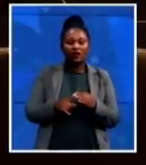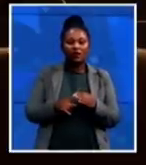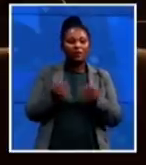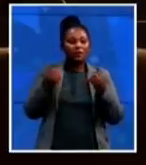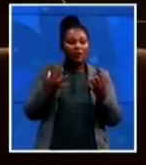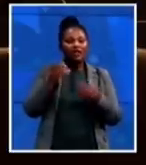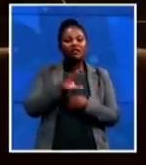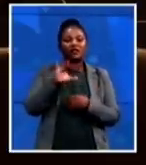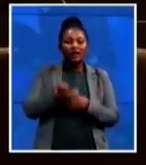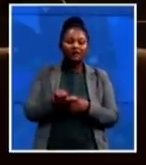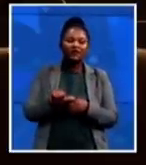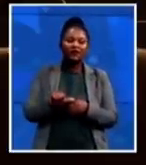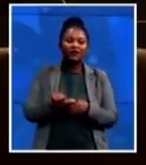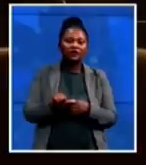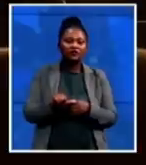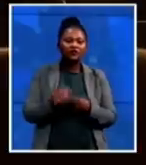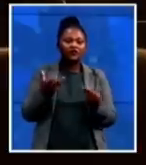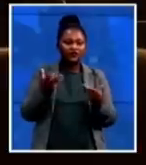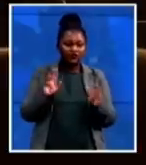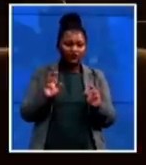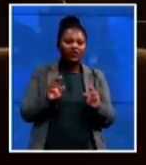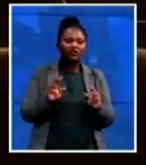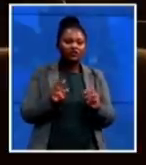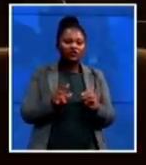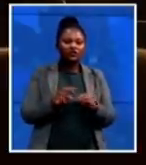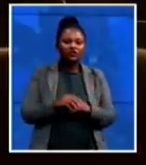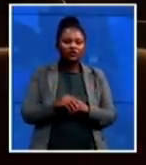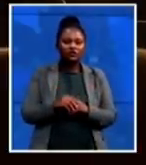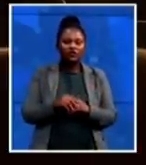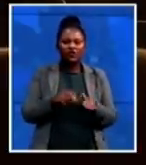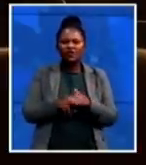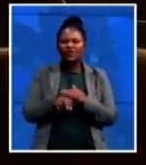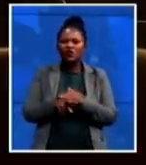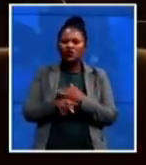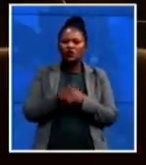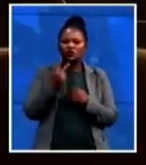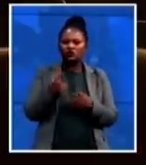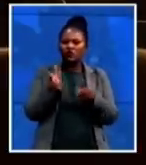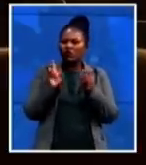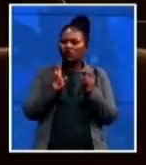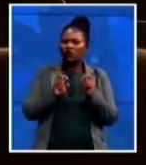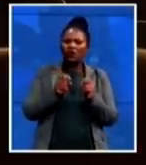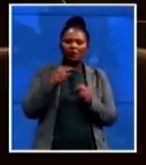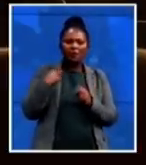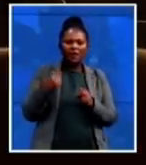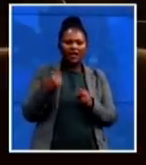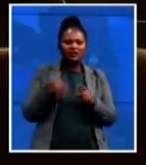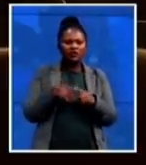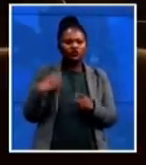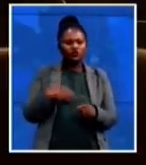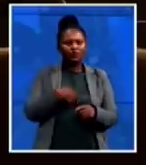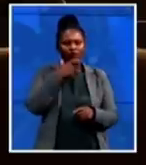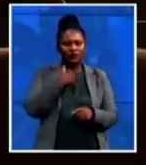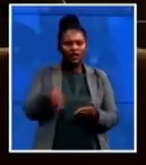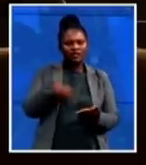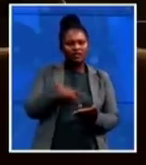exception to the videos of the president and ministers dancing while on the trip, and I would like you to take